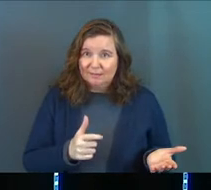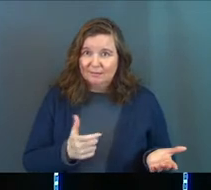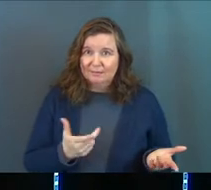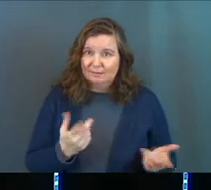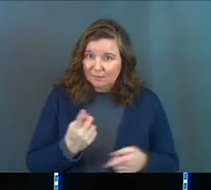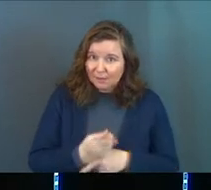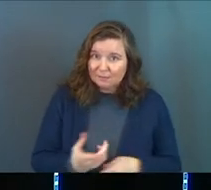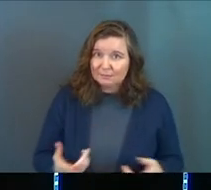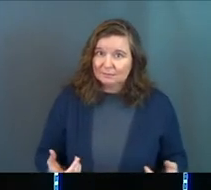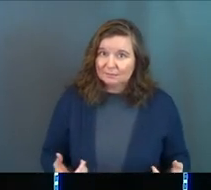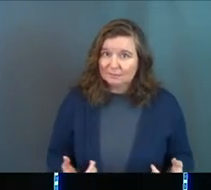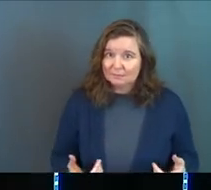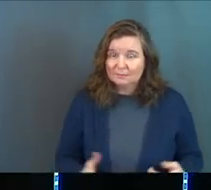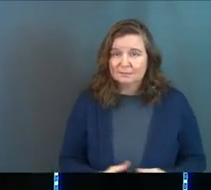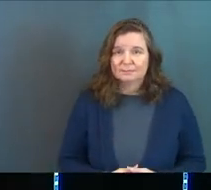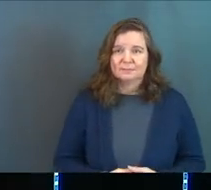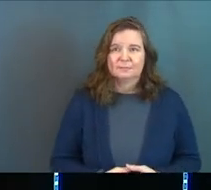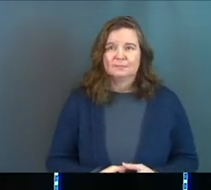Right?